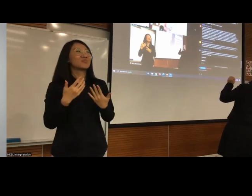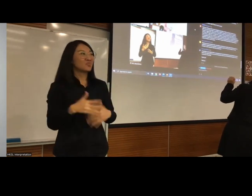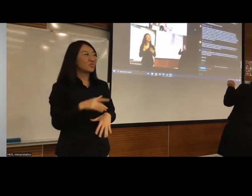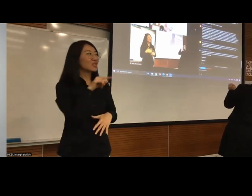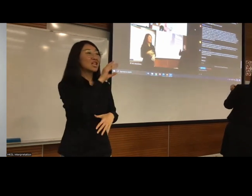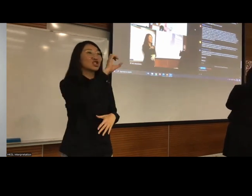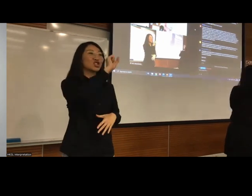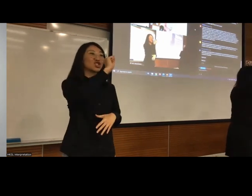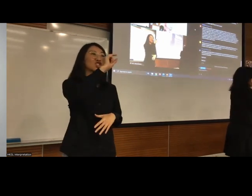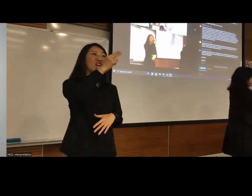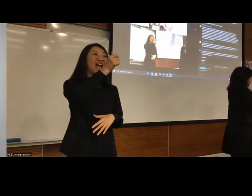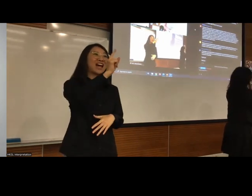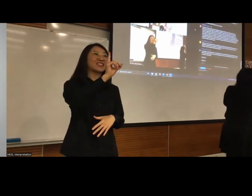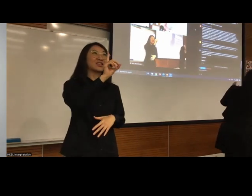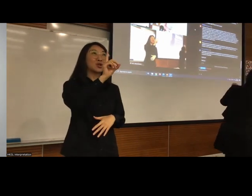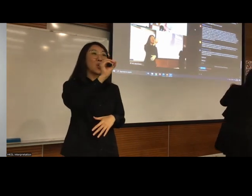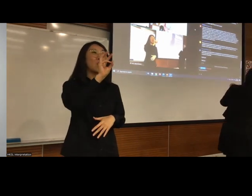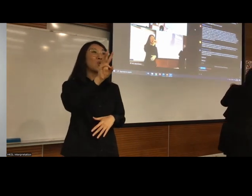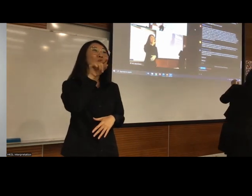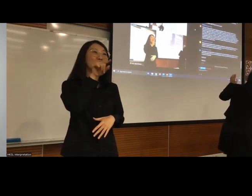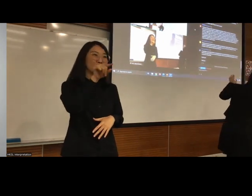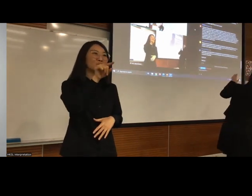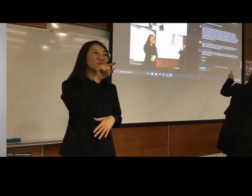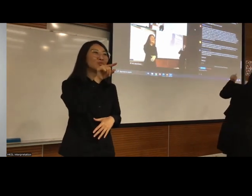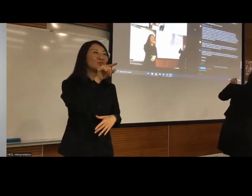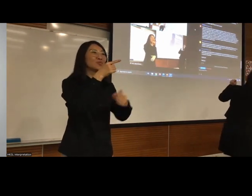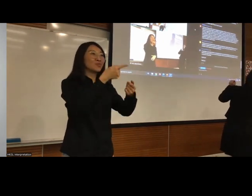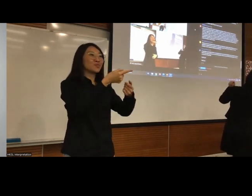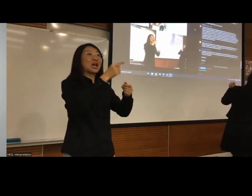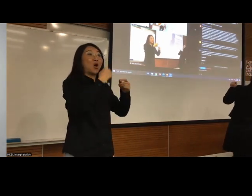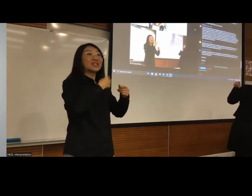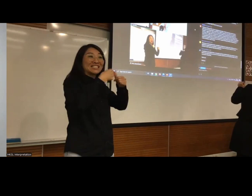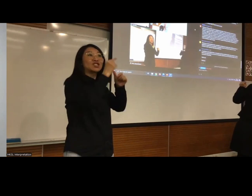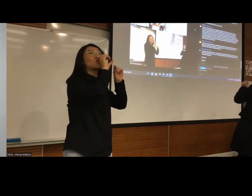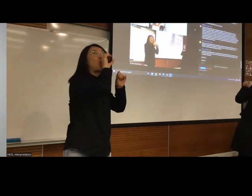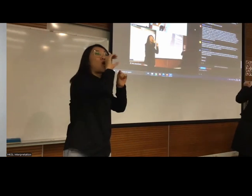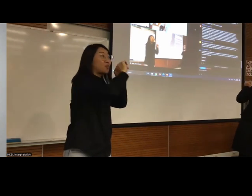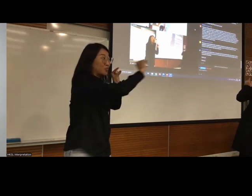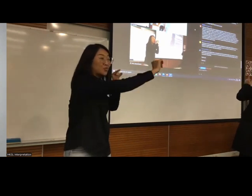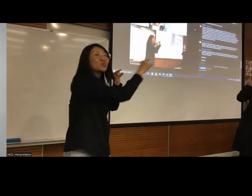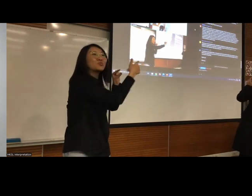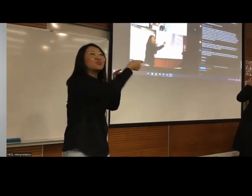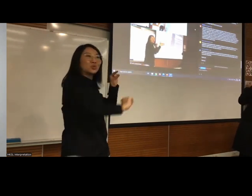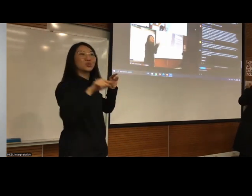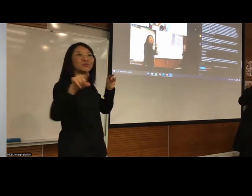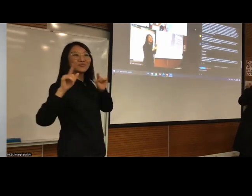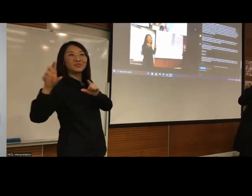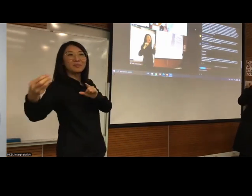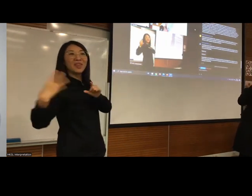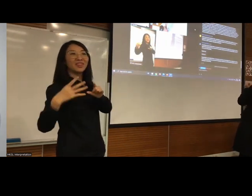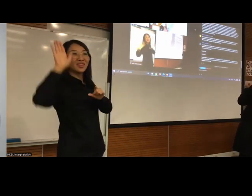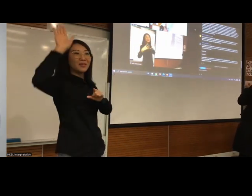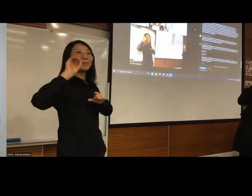Shadow Sam to announce your question after I read this one. So the next question